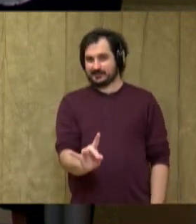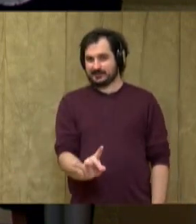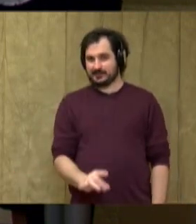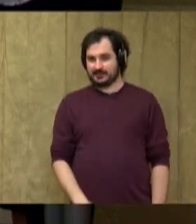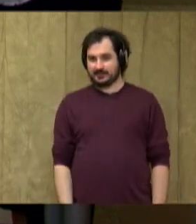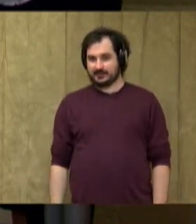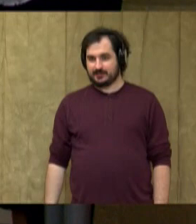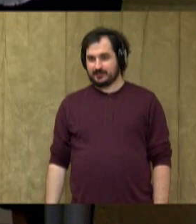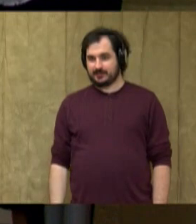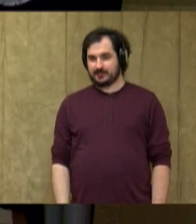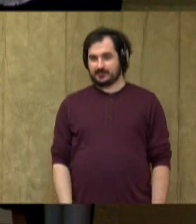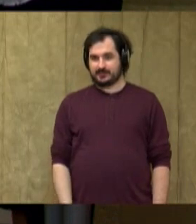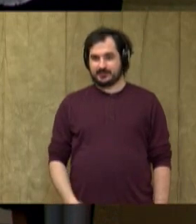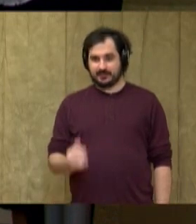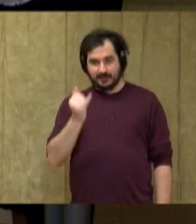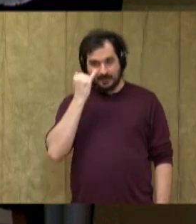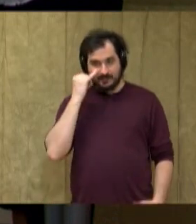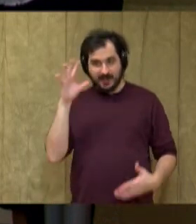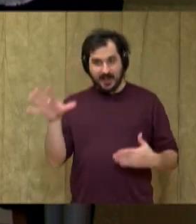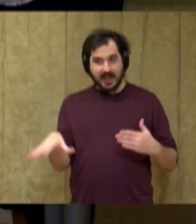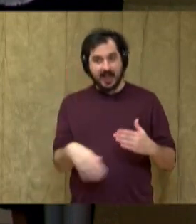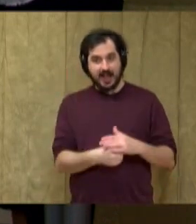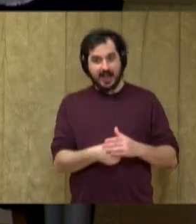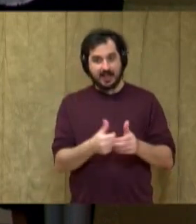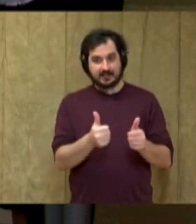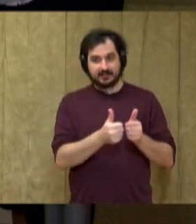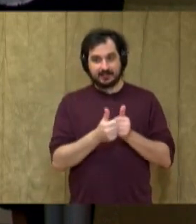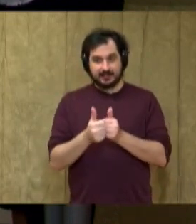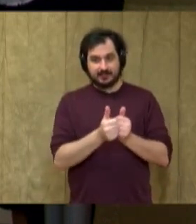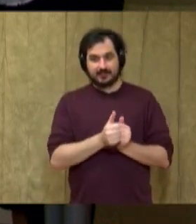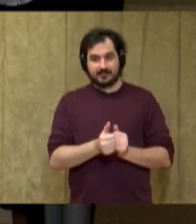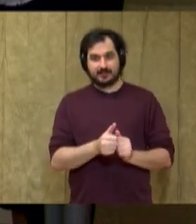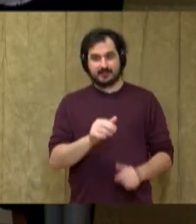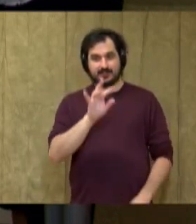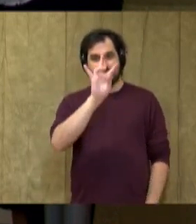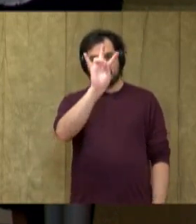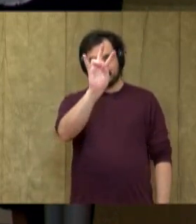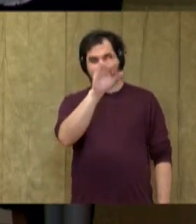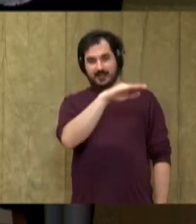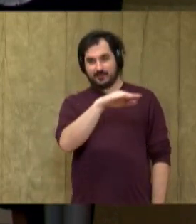2/8. If I add those together, I have